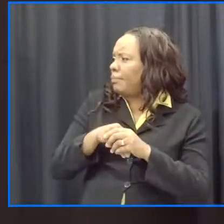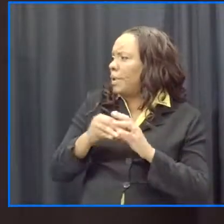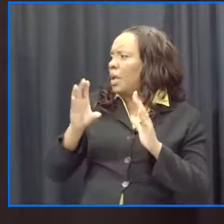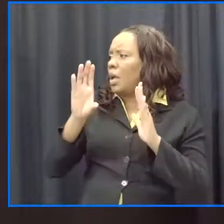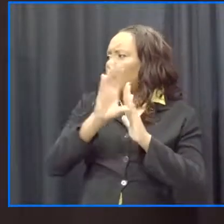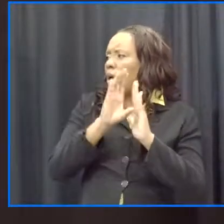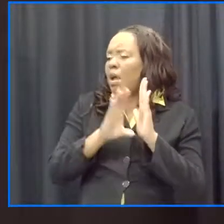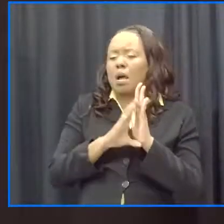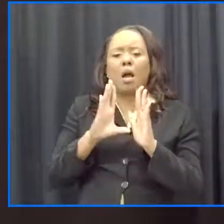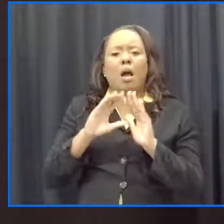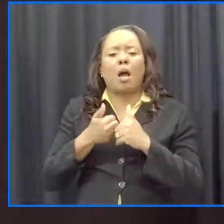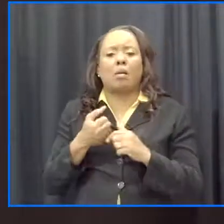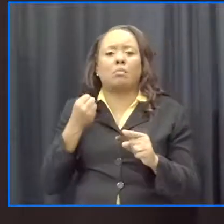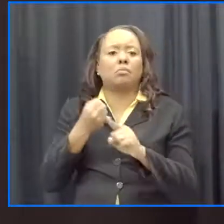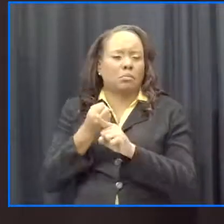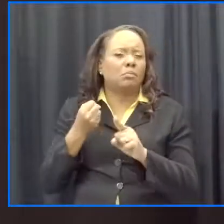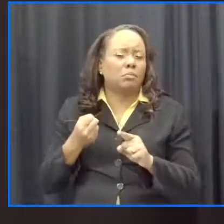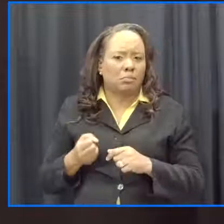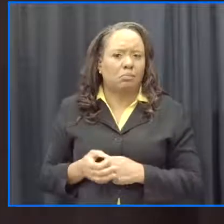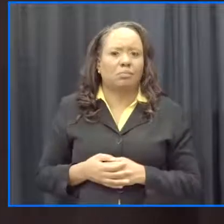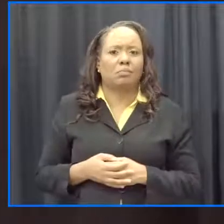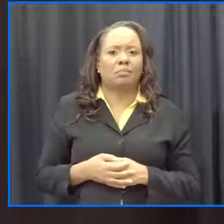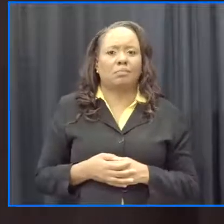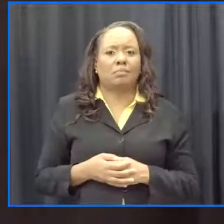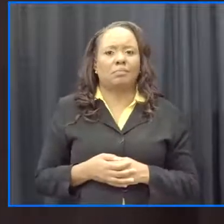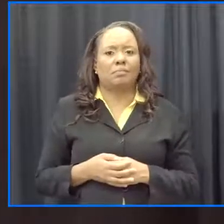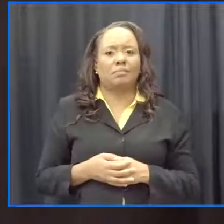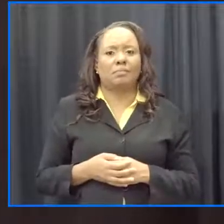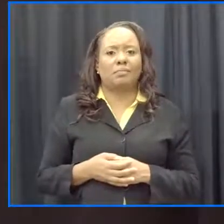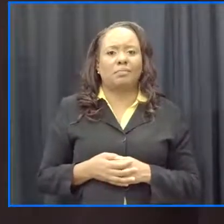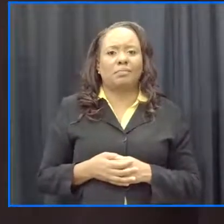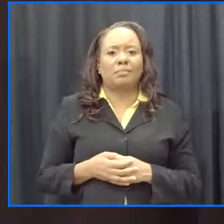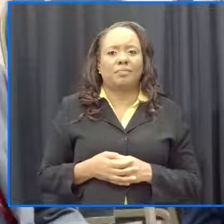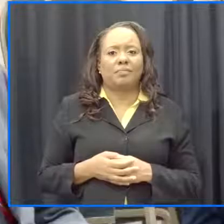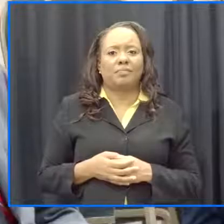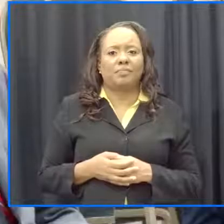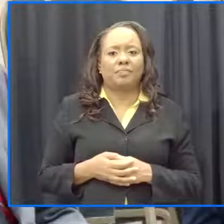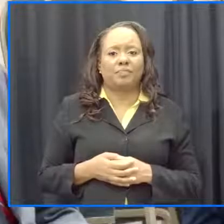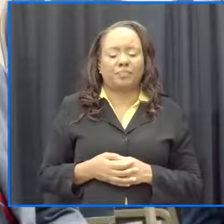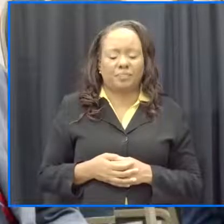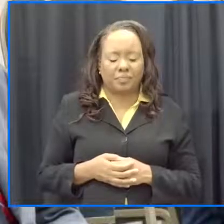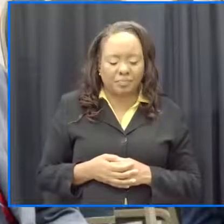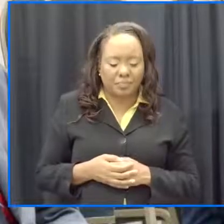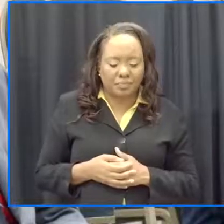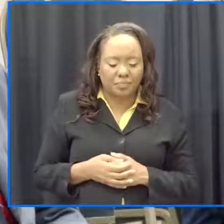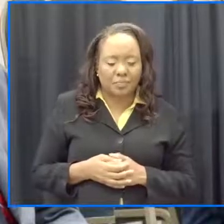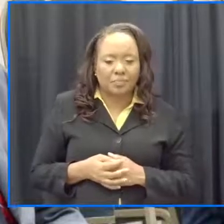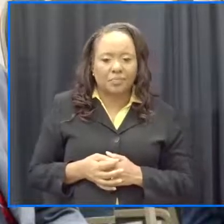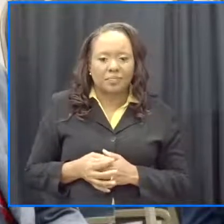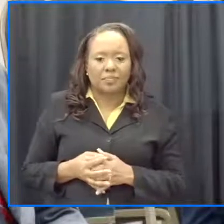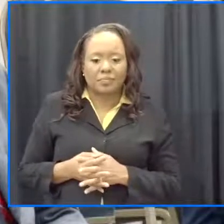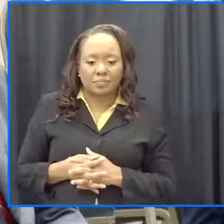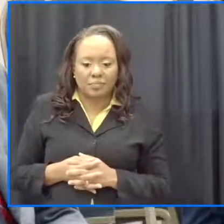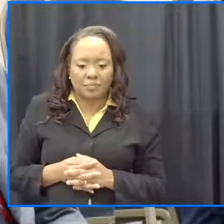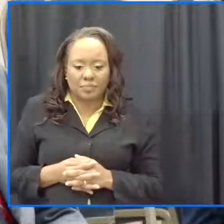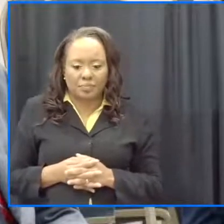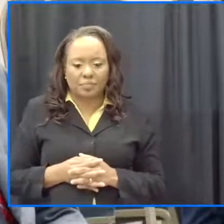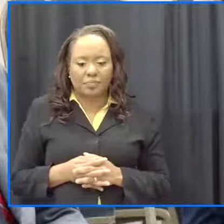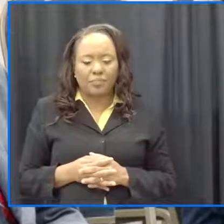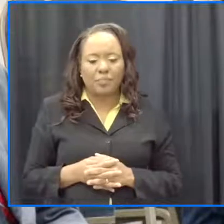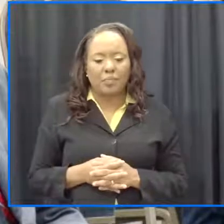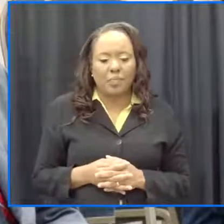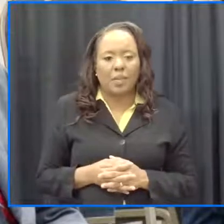to their constitutional text." End of quote. It is therefore with